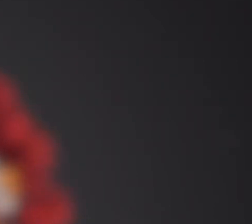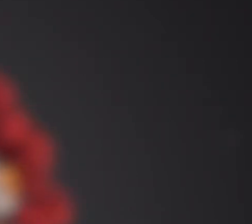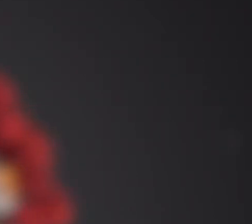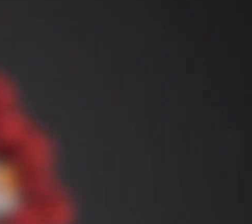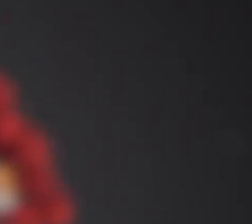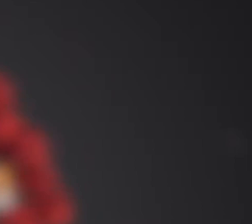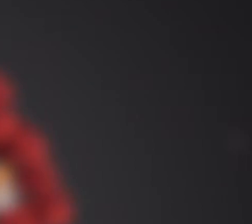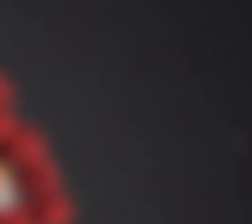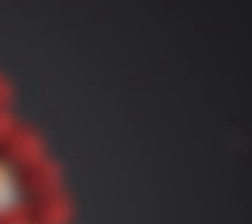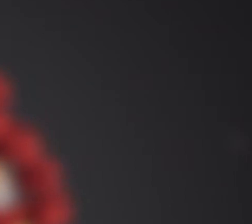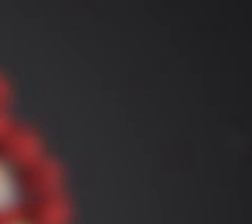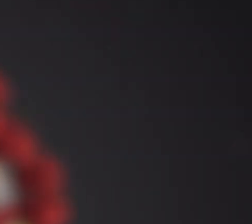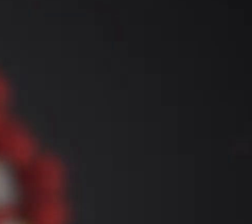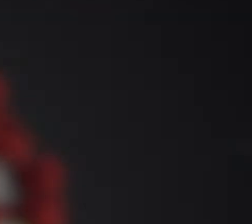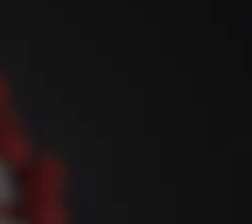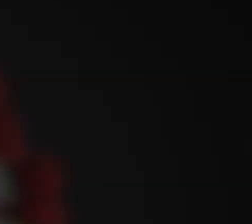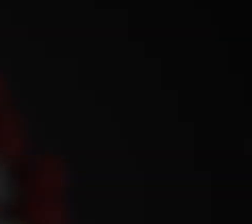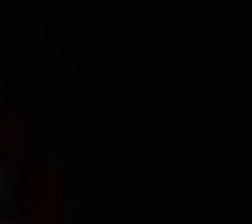cupertino.org/coronavirus.